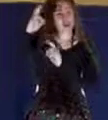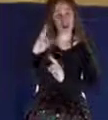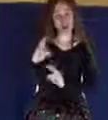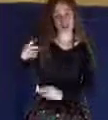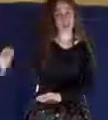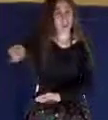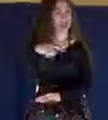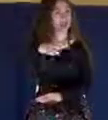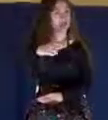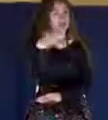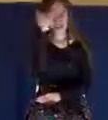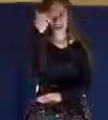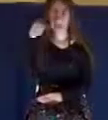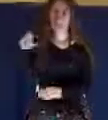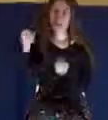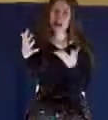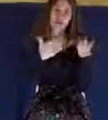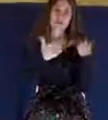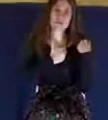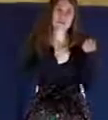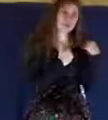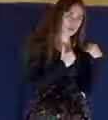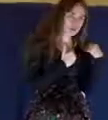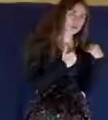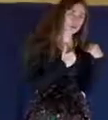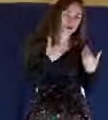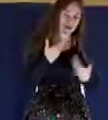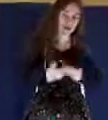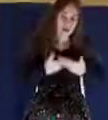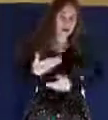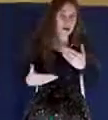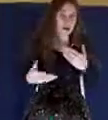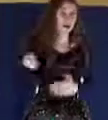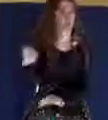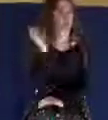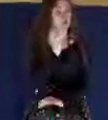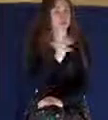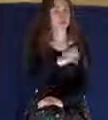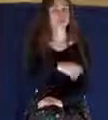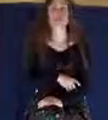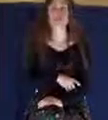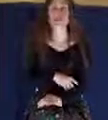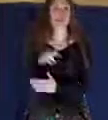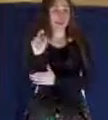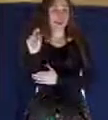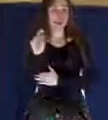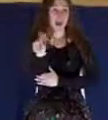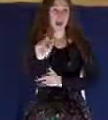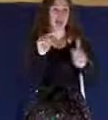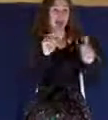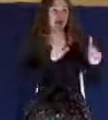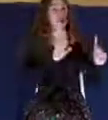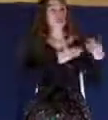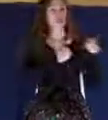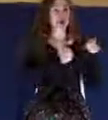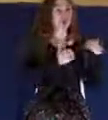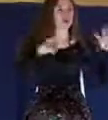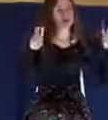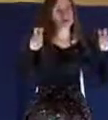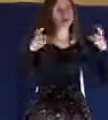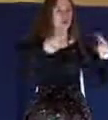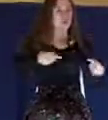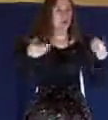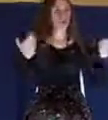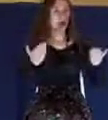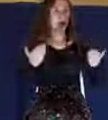We should remember the burdens that they carried. Let's look at some of the burdens that Naomi had. First of all, she lived in a difficult time. Look